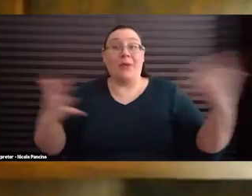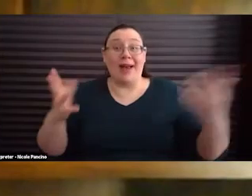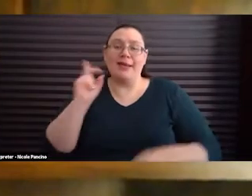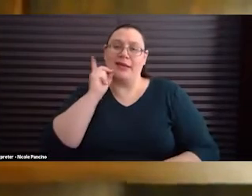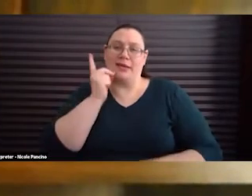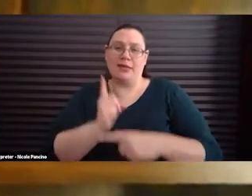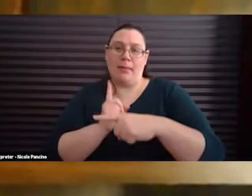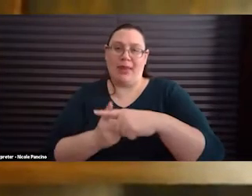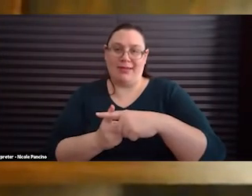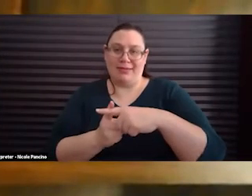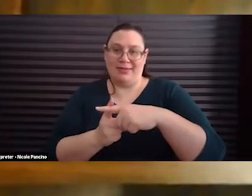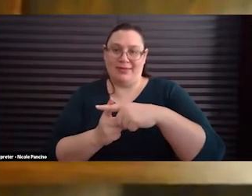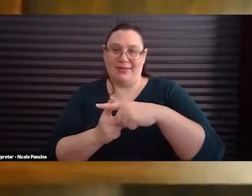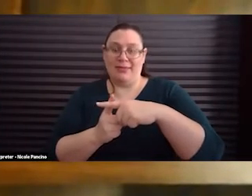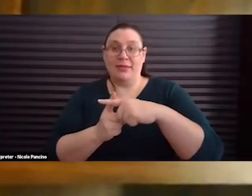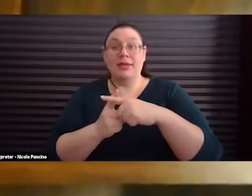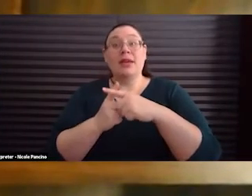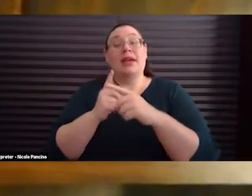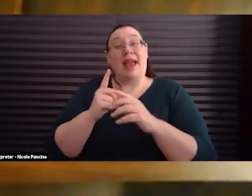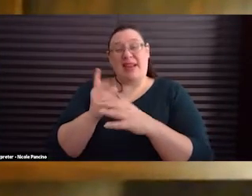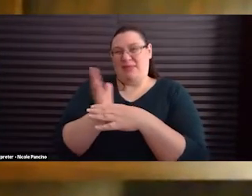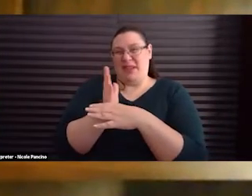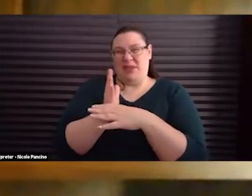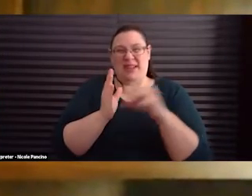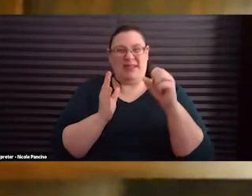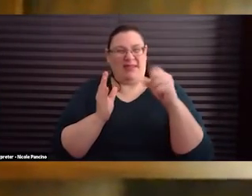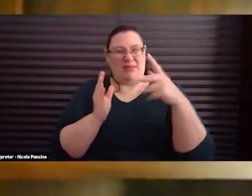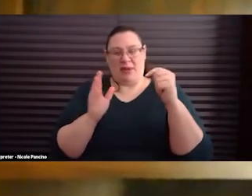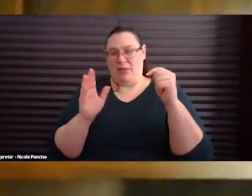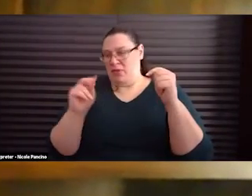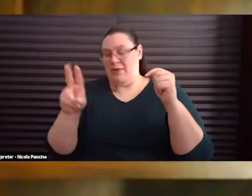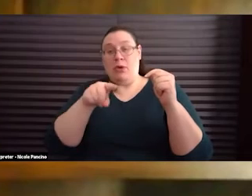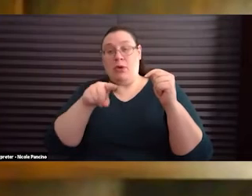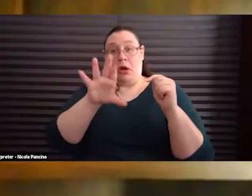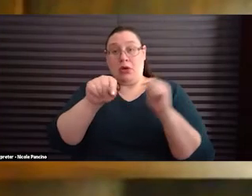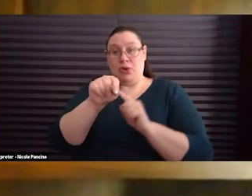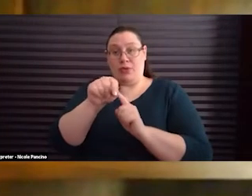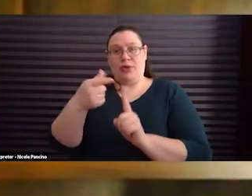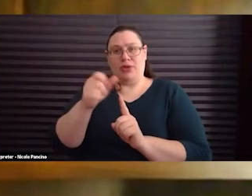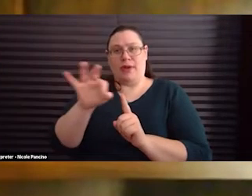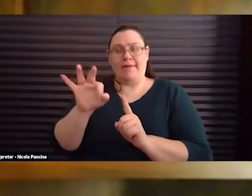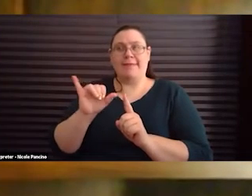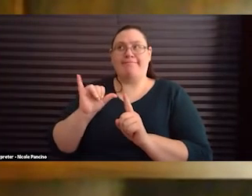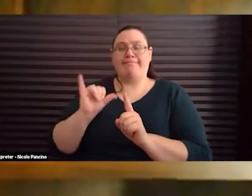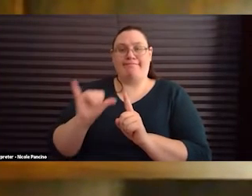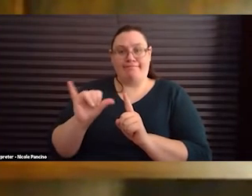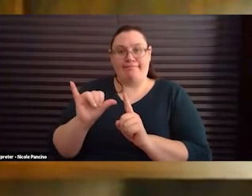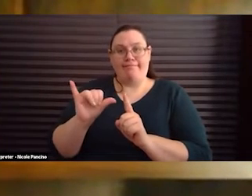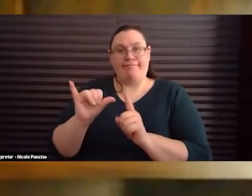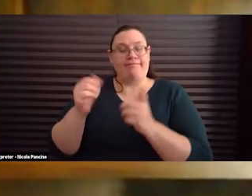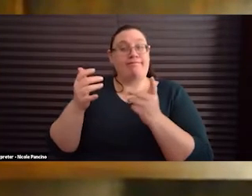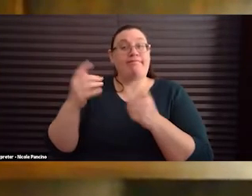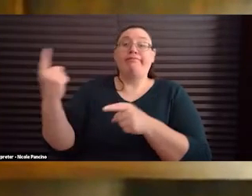world. And in October, between those 2 months, Jeff realized that that was the death of